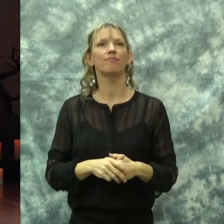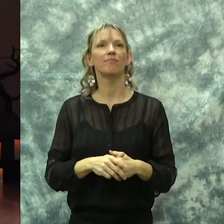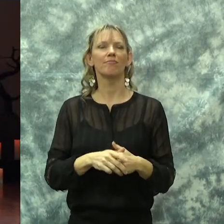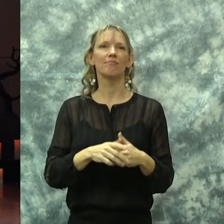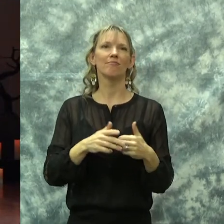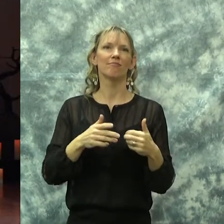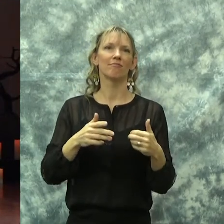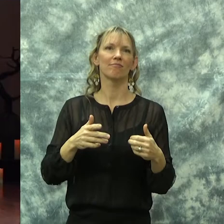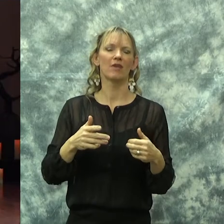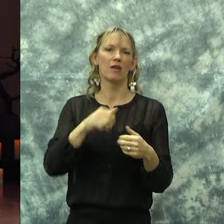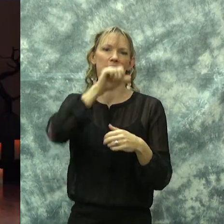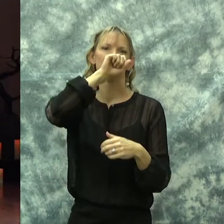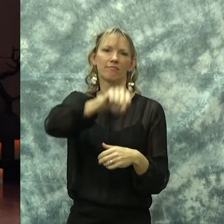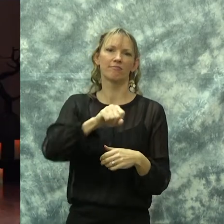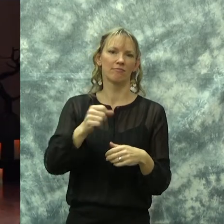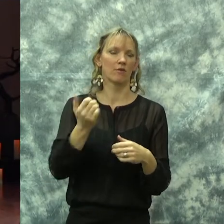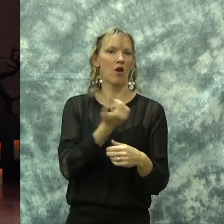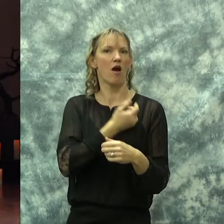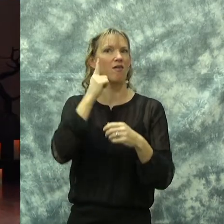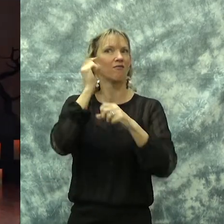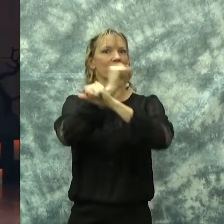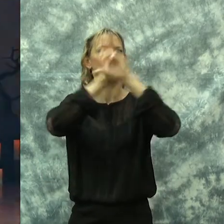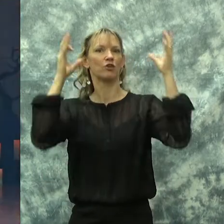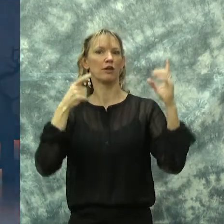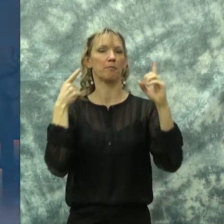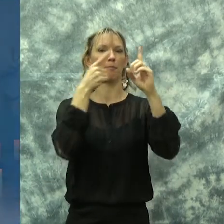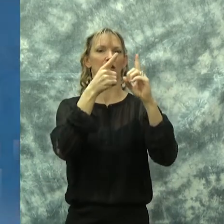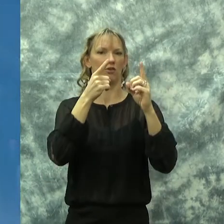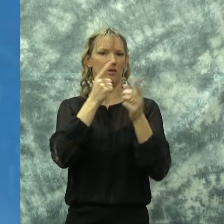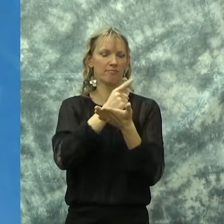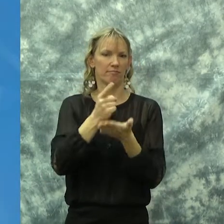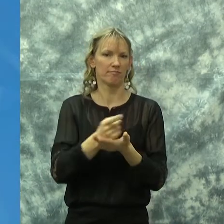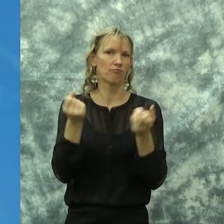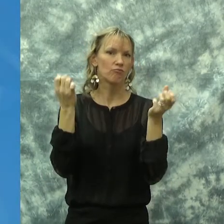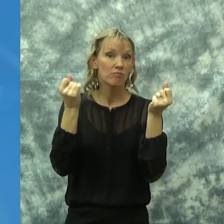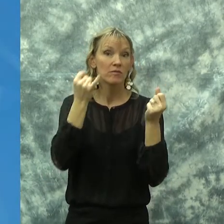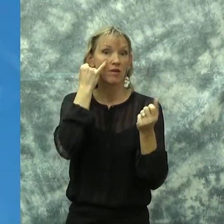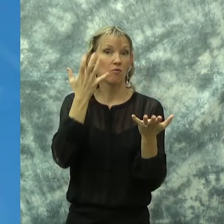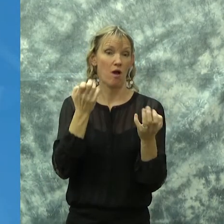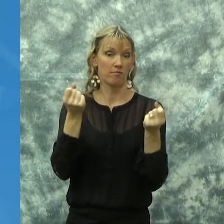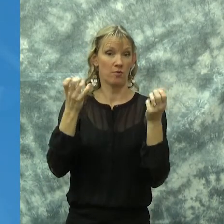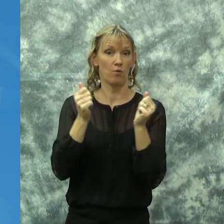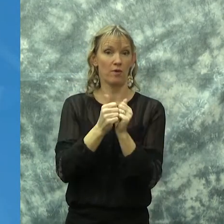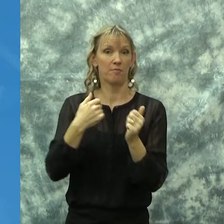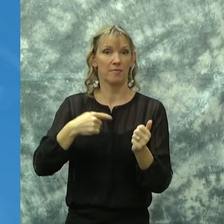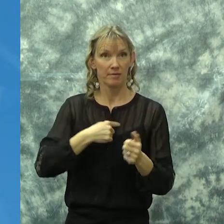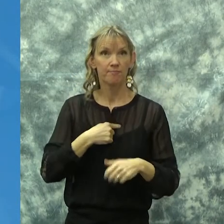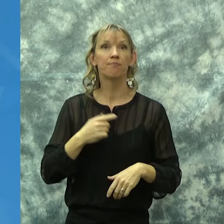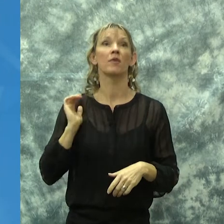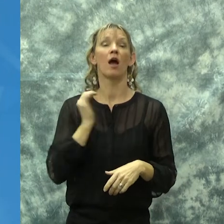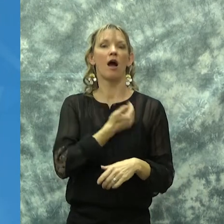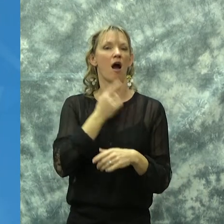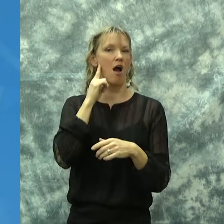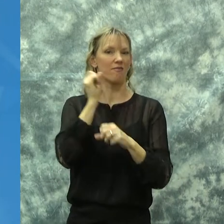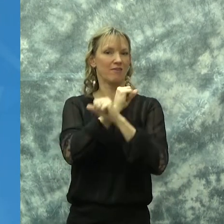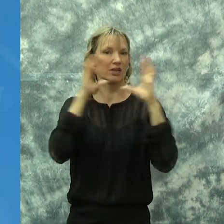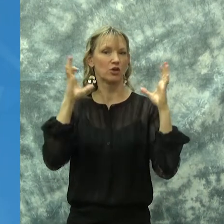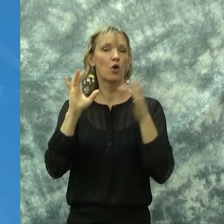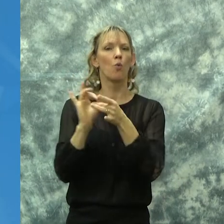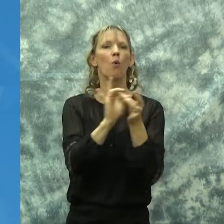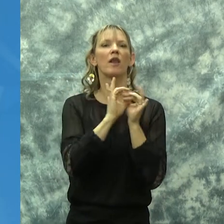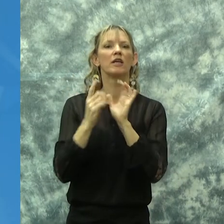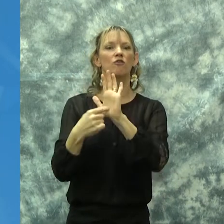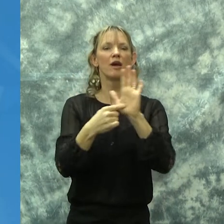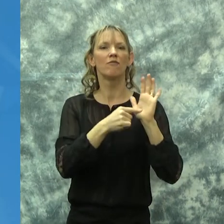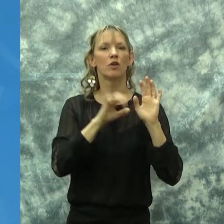We love to recite our vision and mission each week. It's coming on the screen. If you want to say it along with me, it goes like this. Our vision,